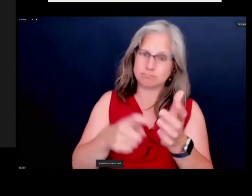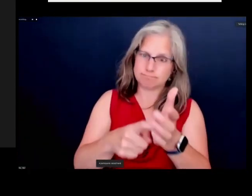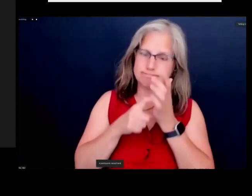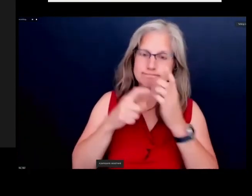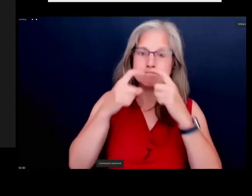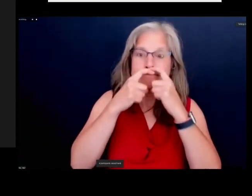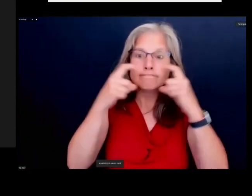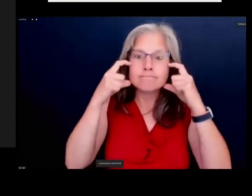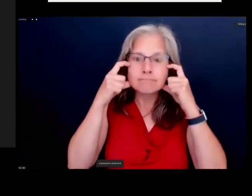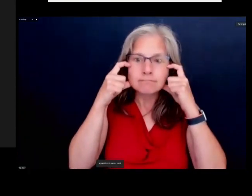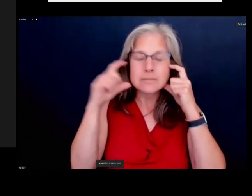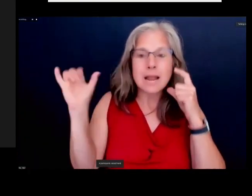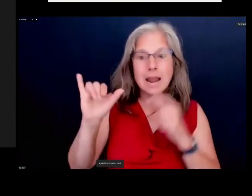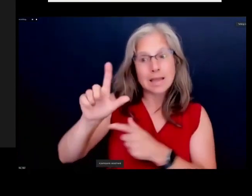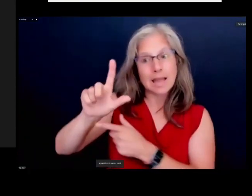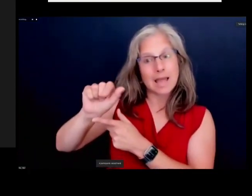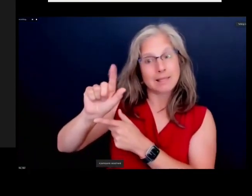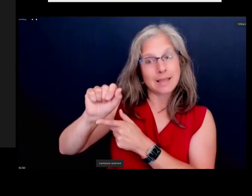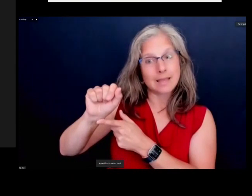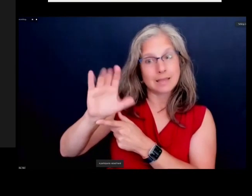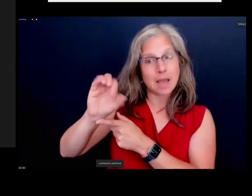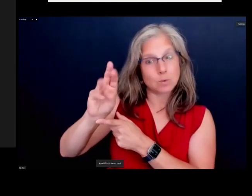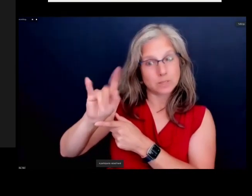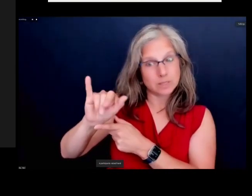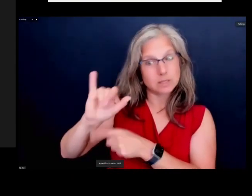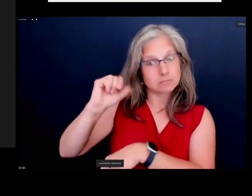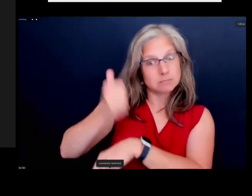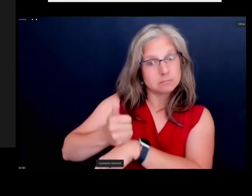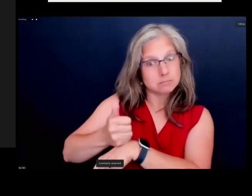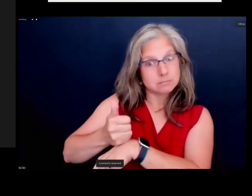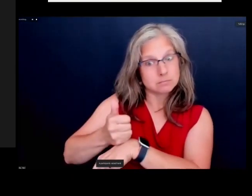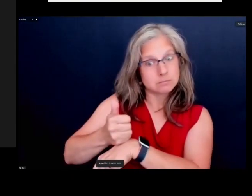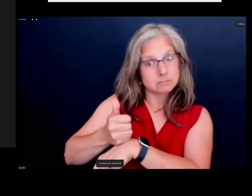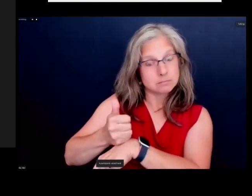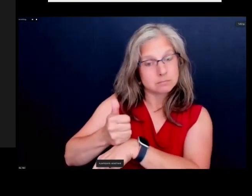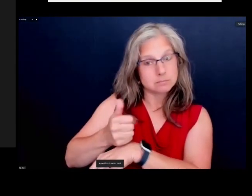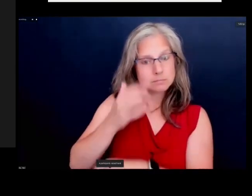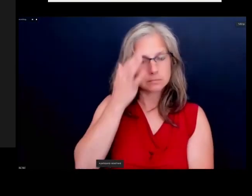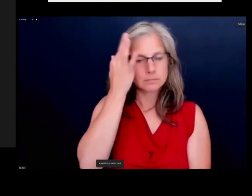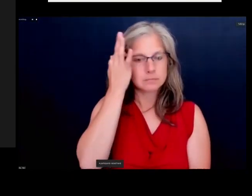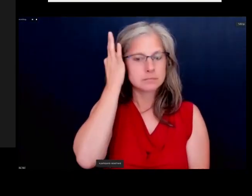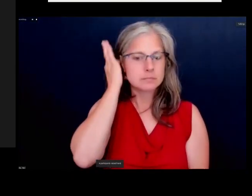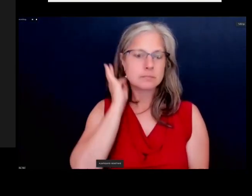a mask mandate similar to what LA County has in place?